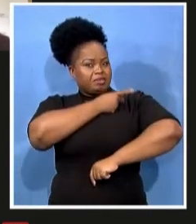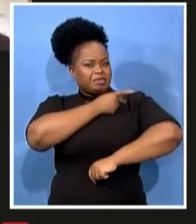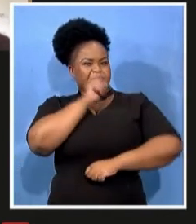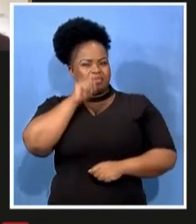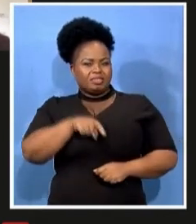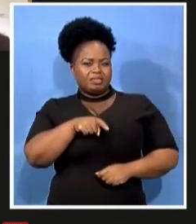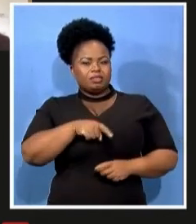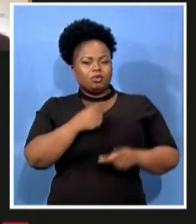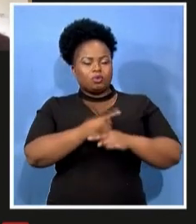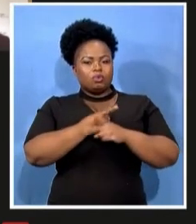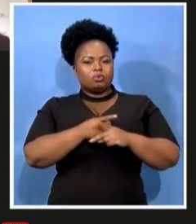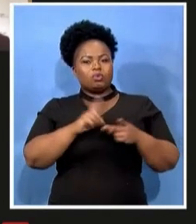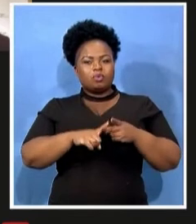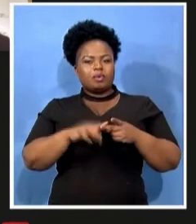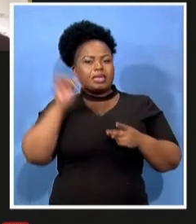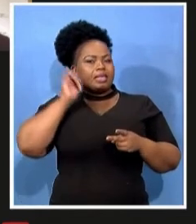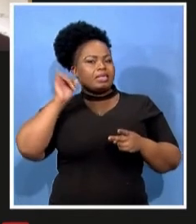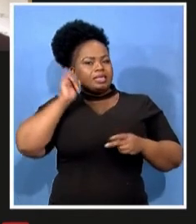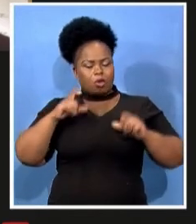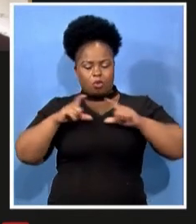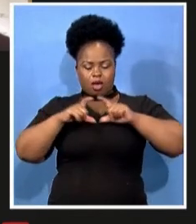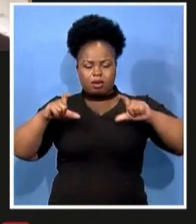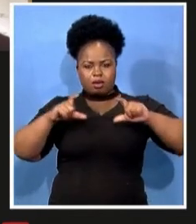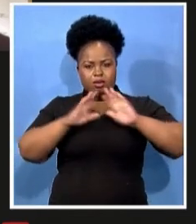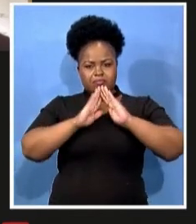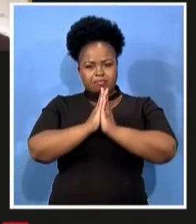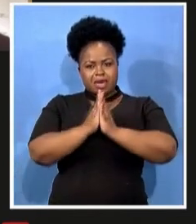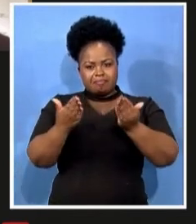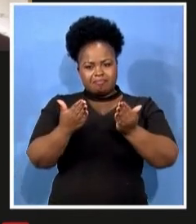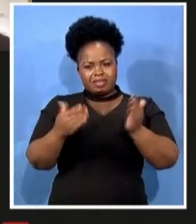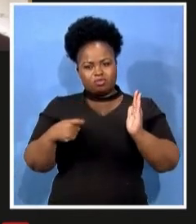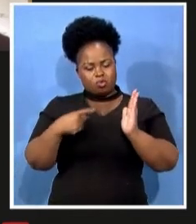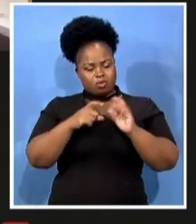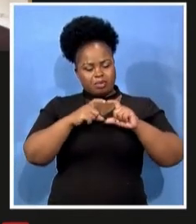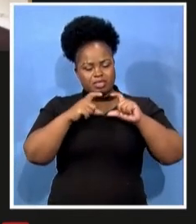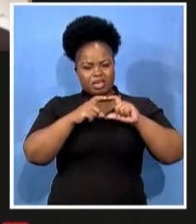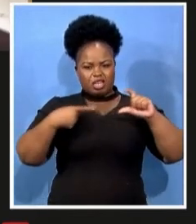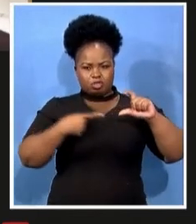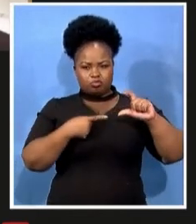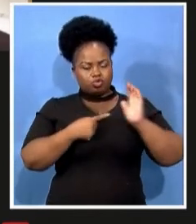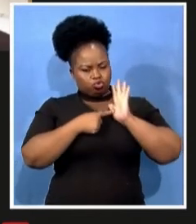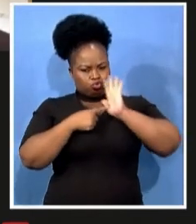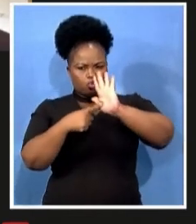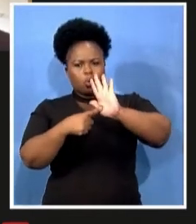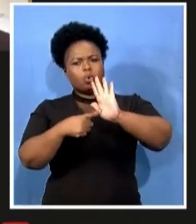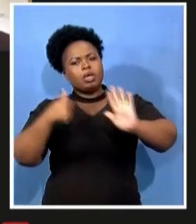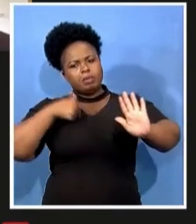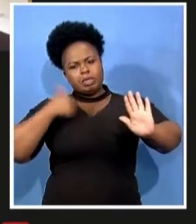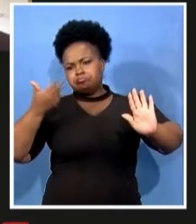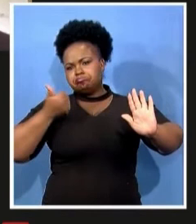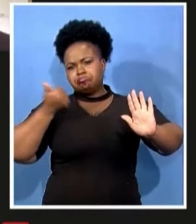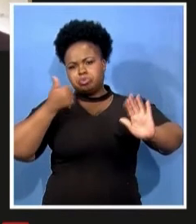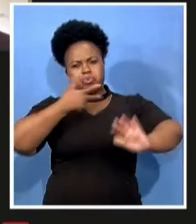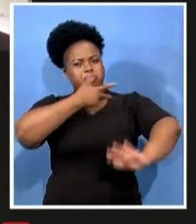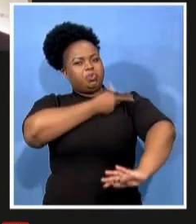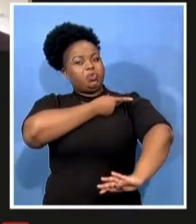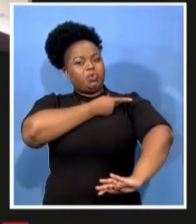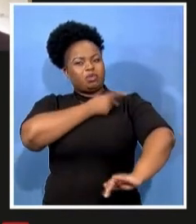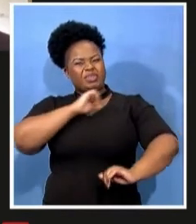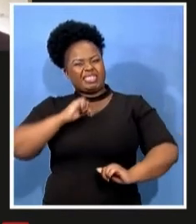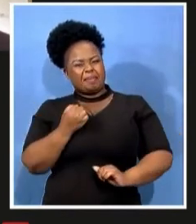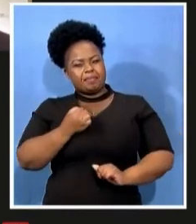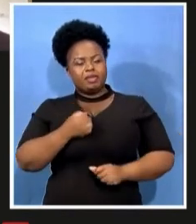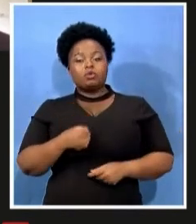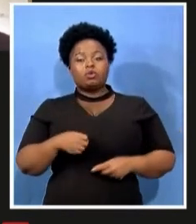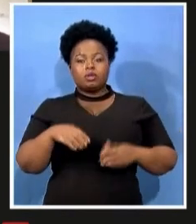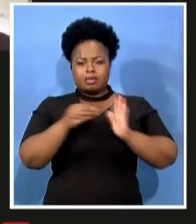card system, which you keep, that always shows that you've actually had the vaccine, and the 2 doses will be recorded there and their dates of